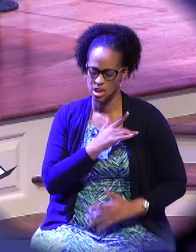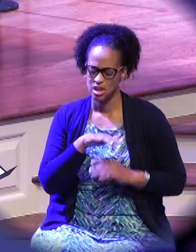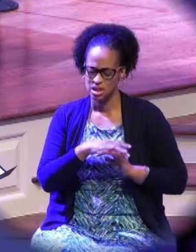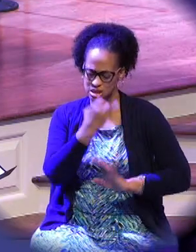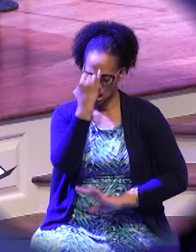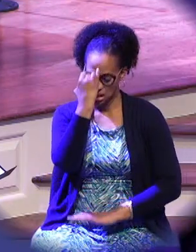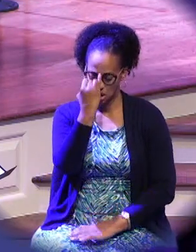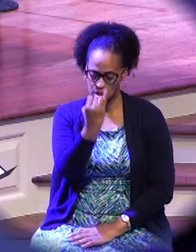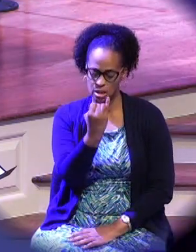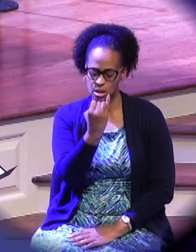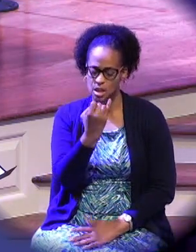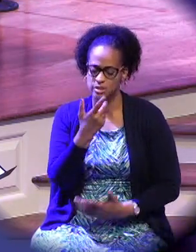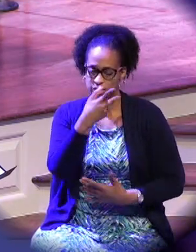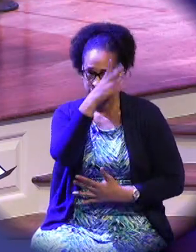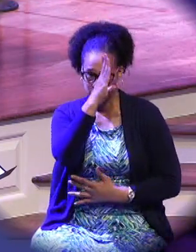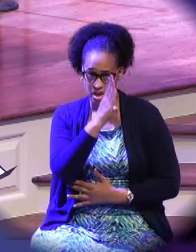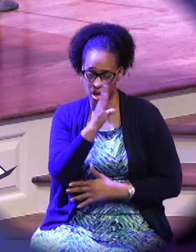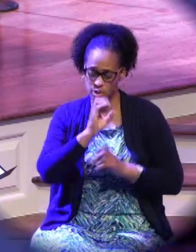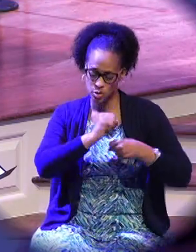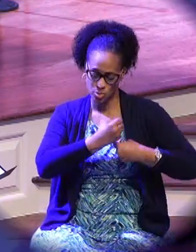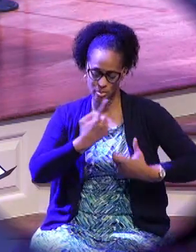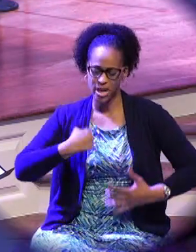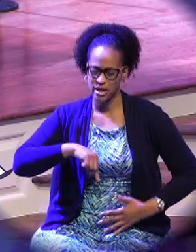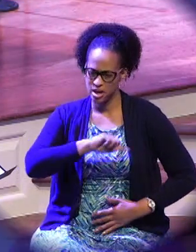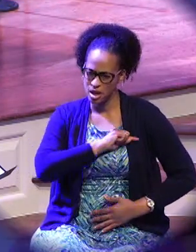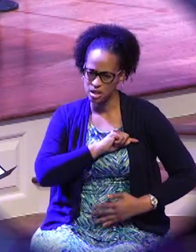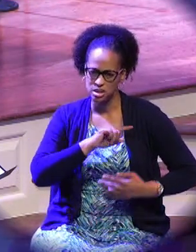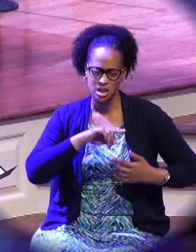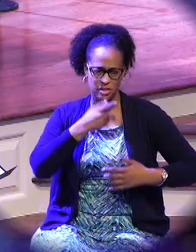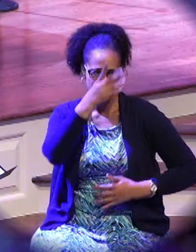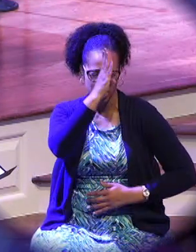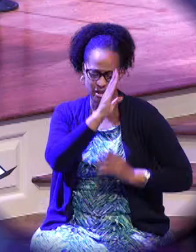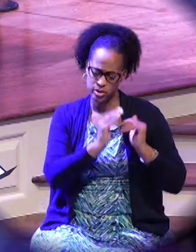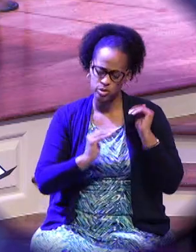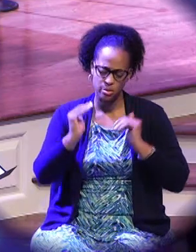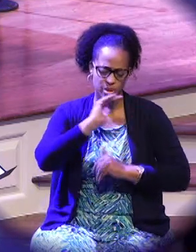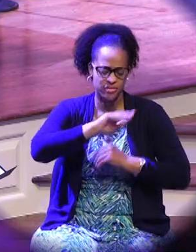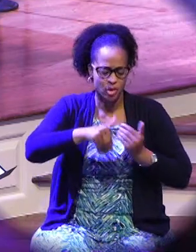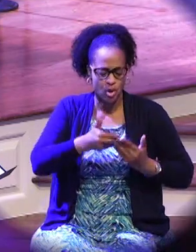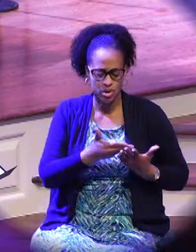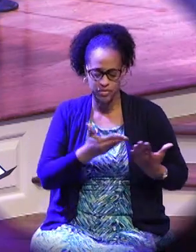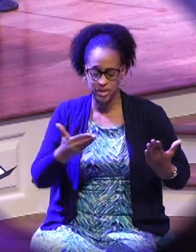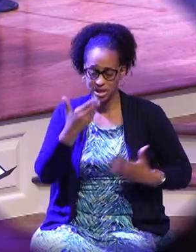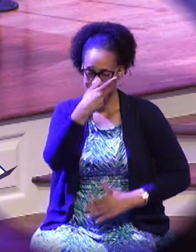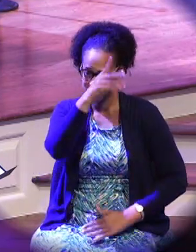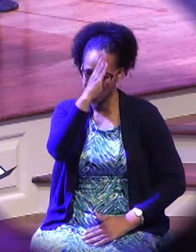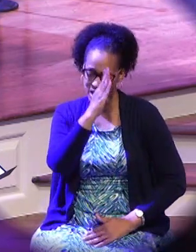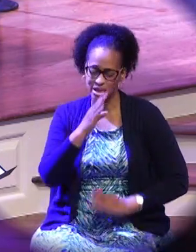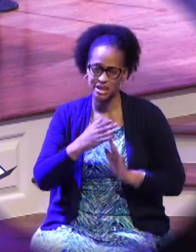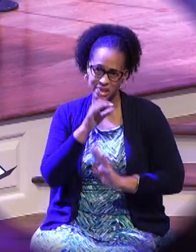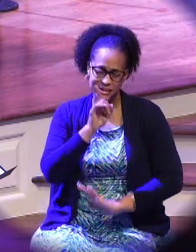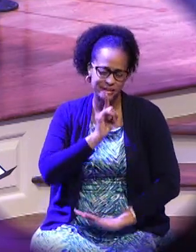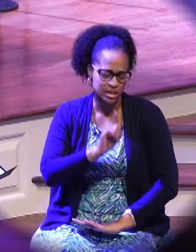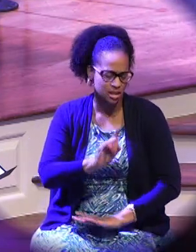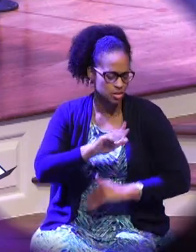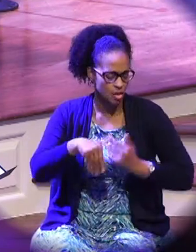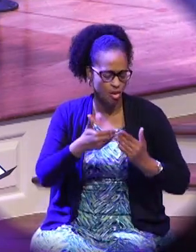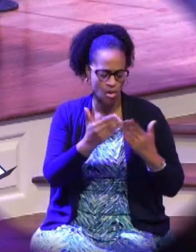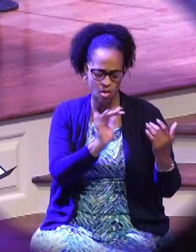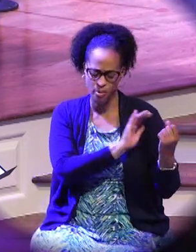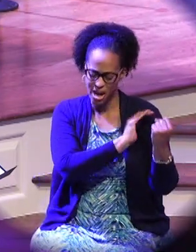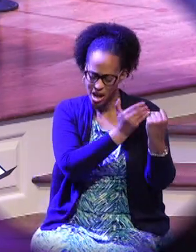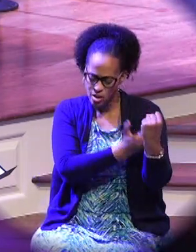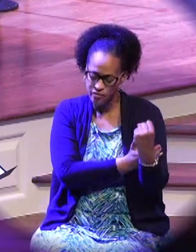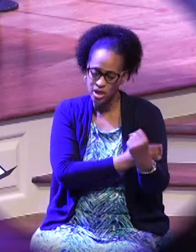idea that the God who made us, that the God who is above all things, that the God who is all powerful